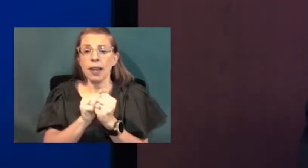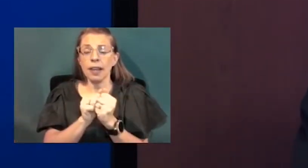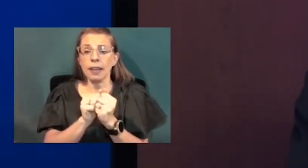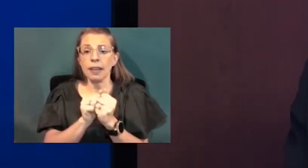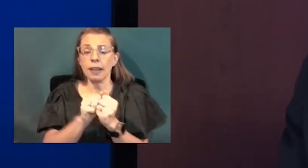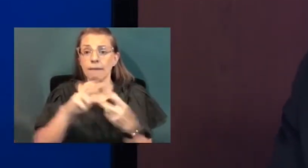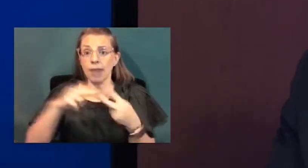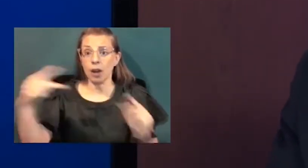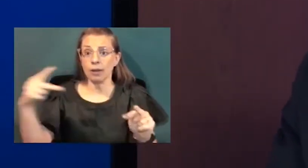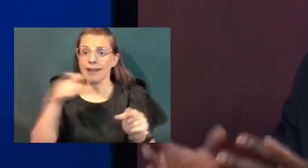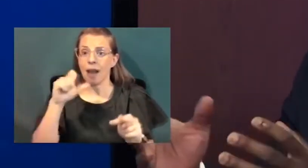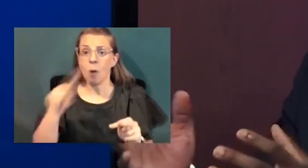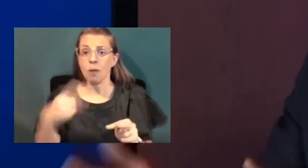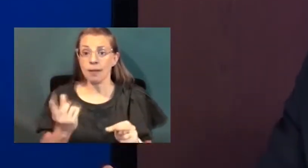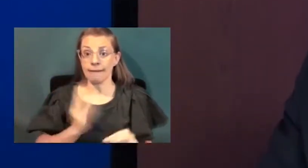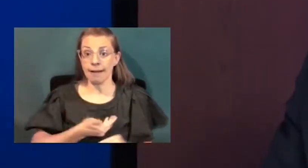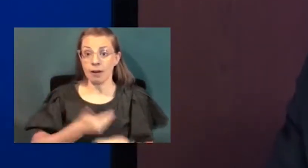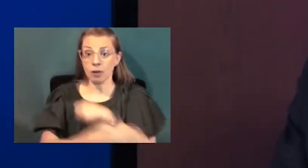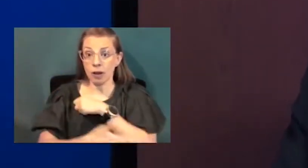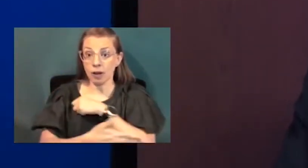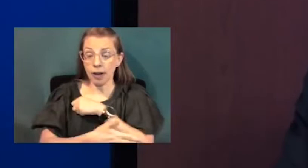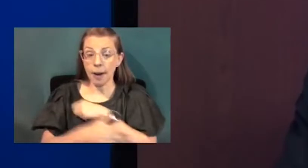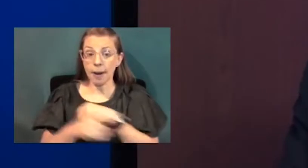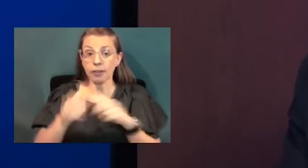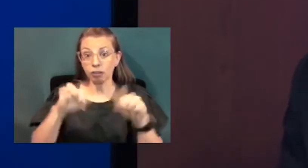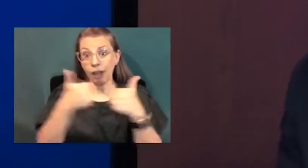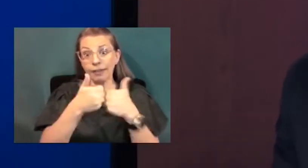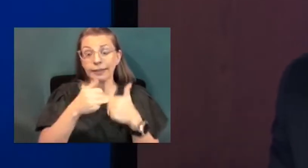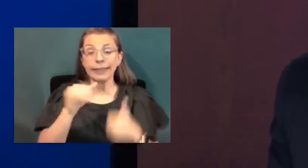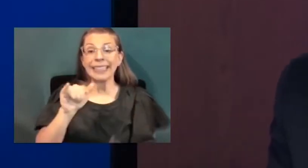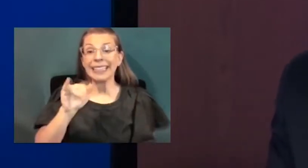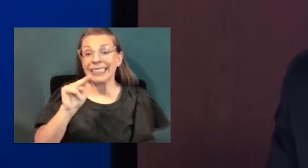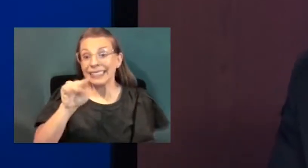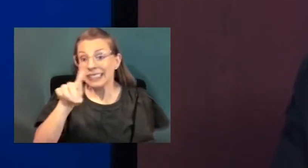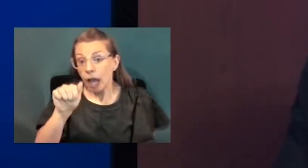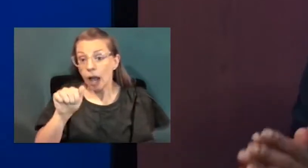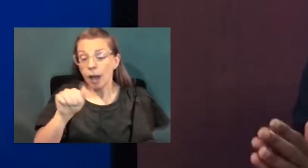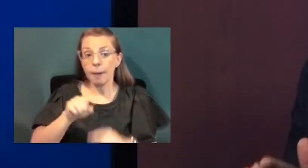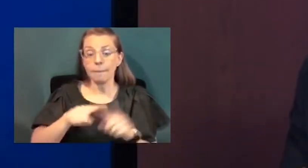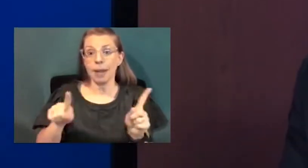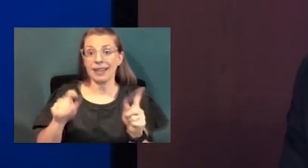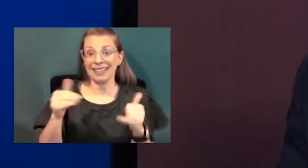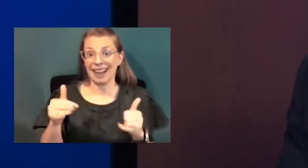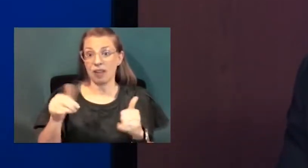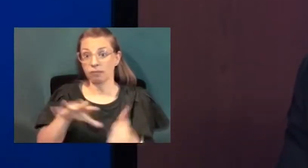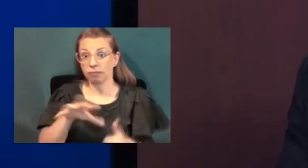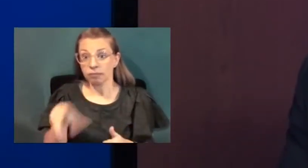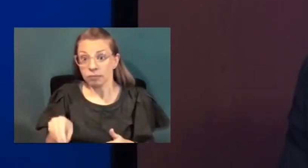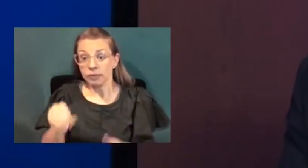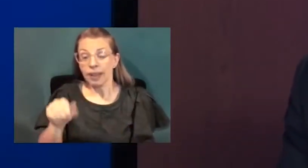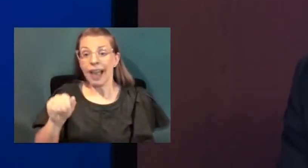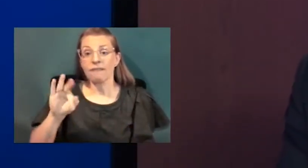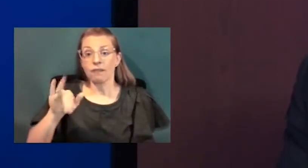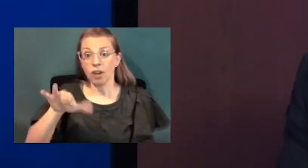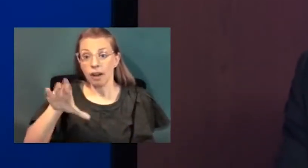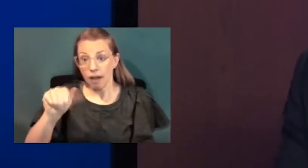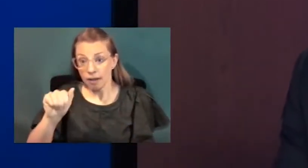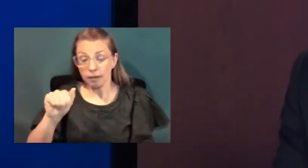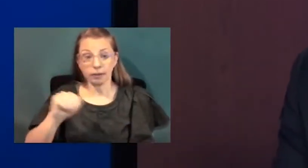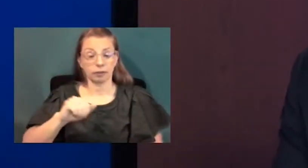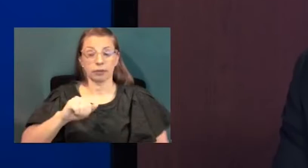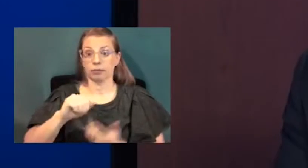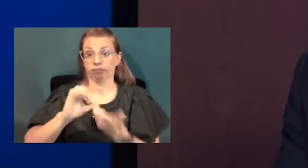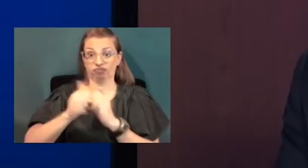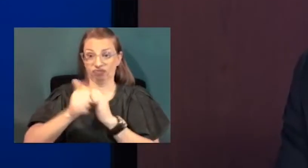morning about not just challenges in India, but now in sub-Saharan Africa. Absolutely. And the fact that they are almost in this race to